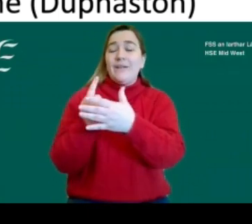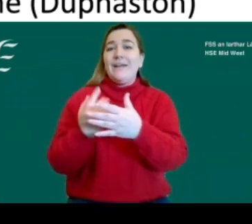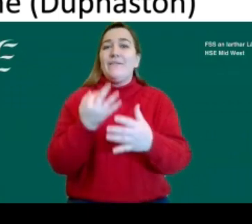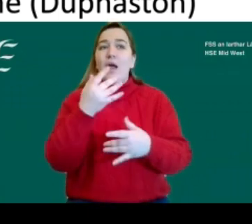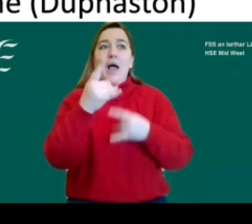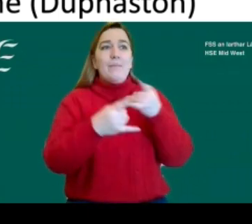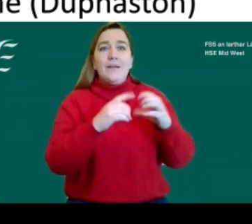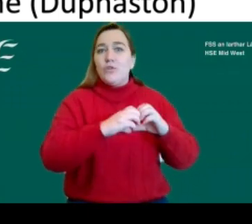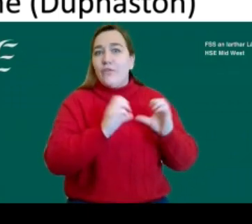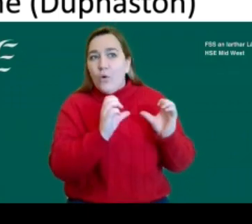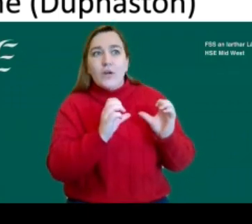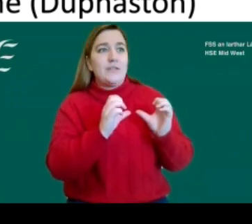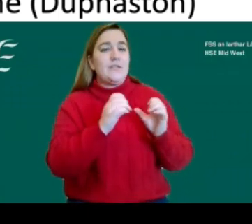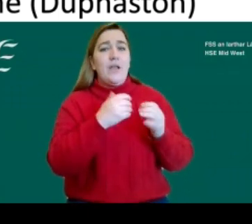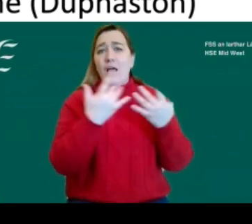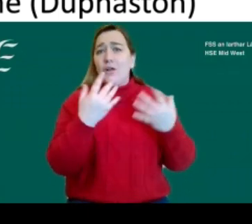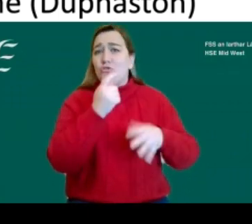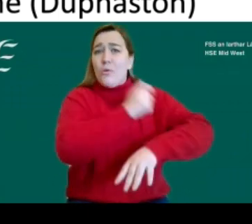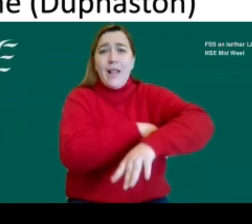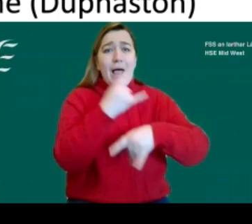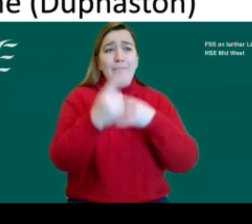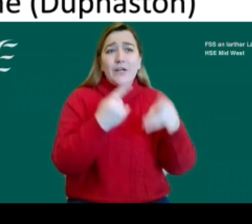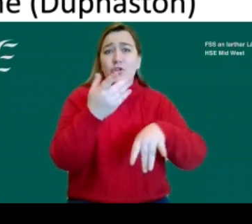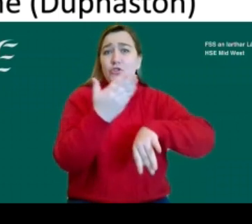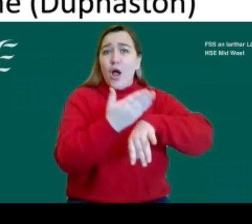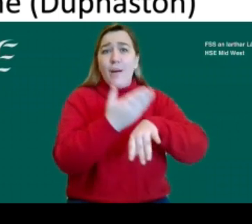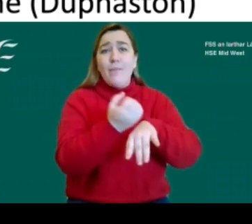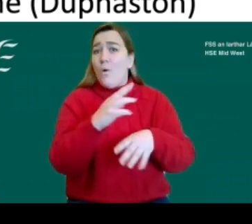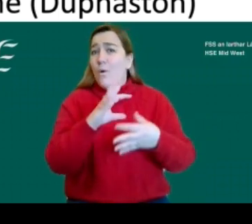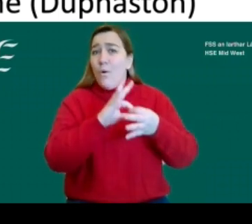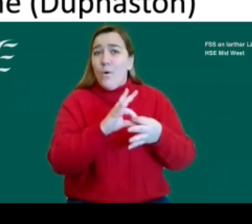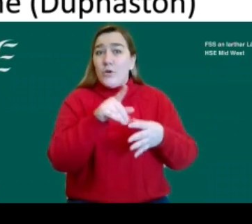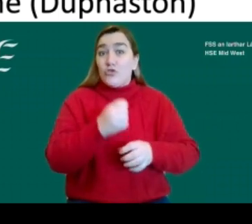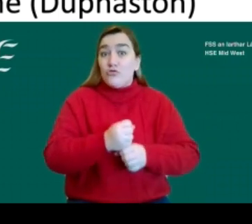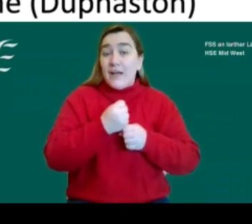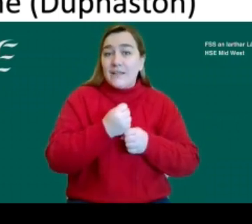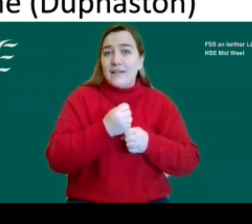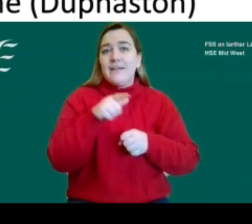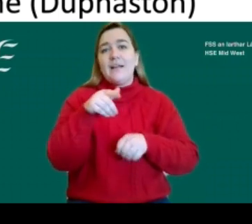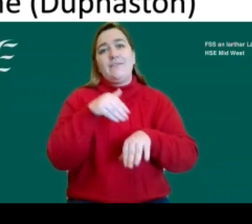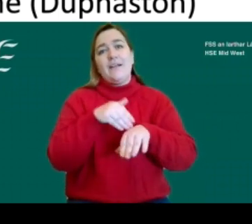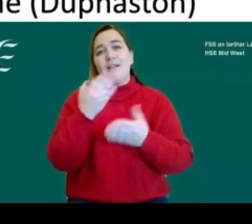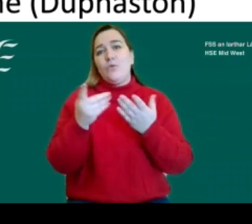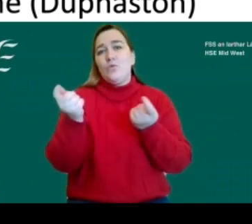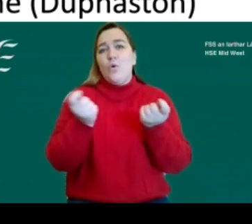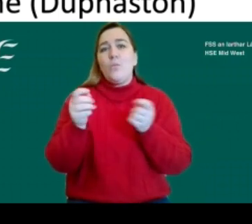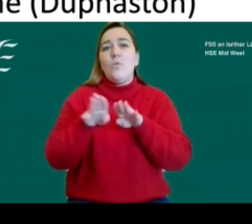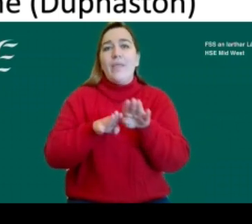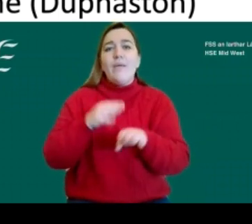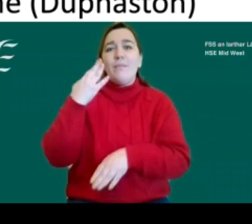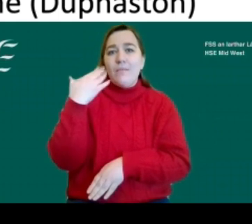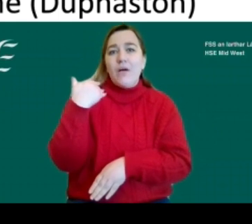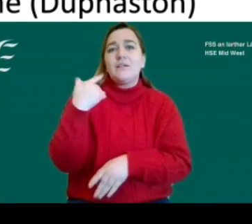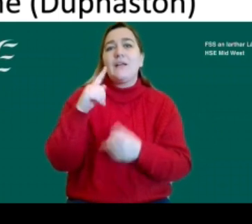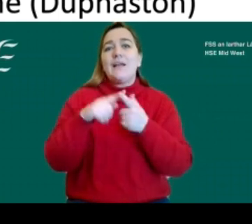divorce, if you have lots of trouble going on at home or at your job and you're stressed, that's going to affect how you deal with your menopause. And